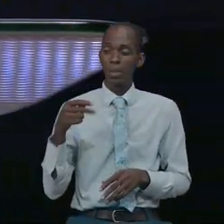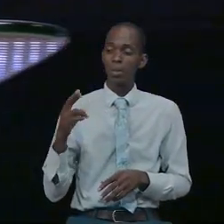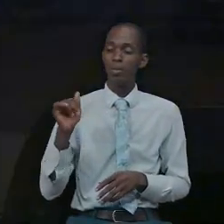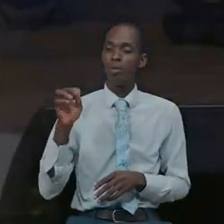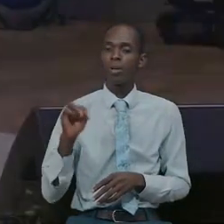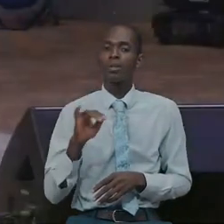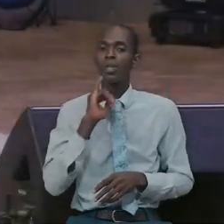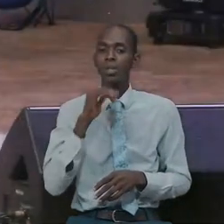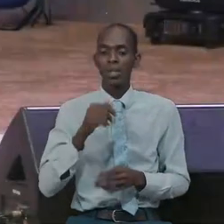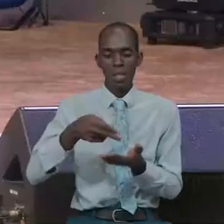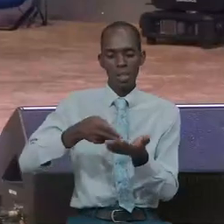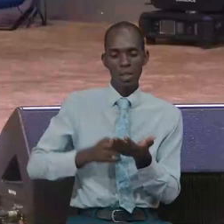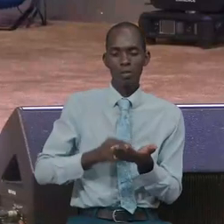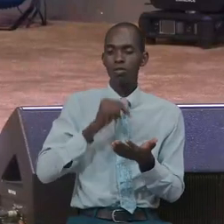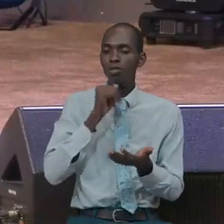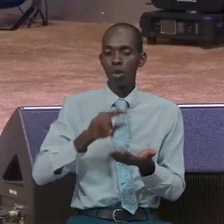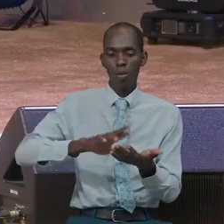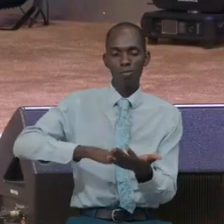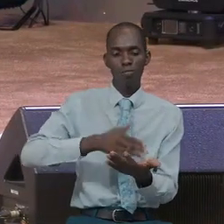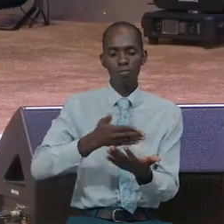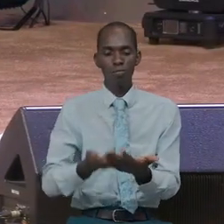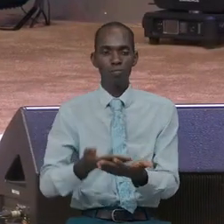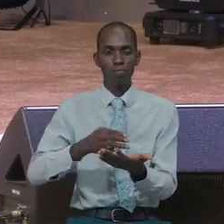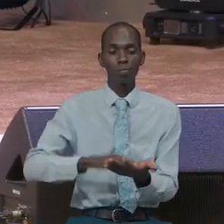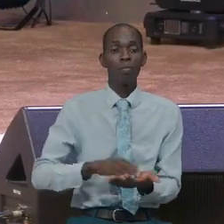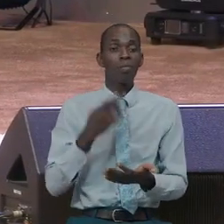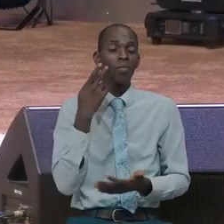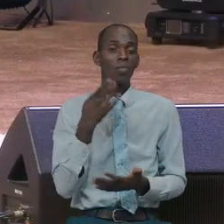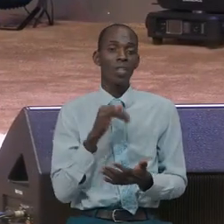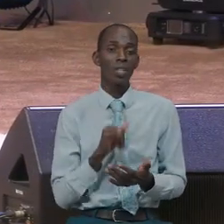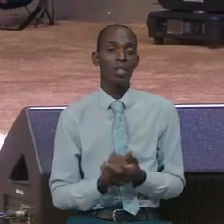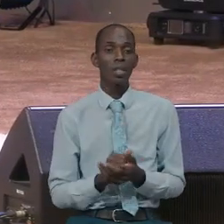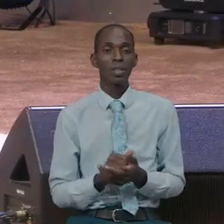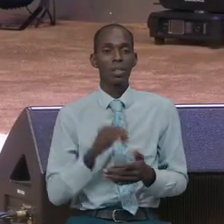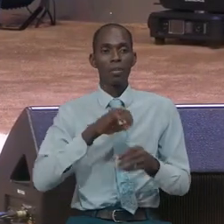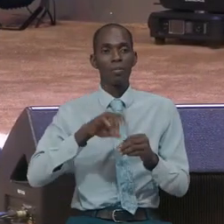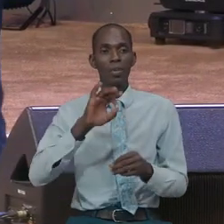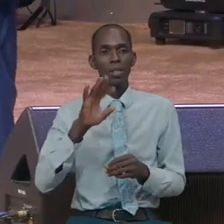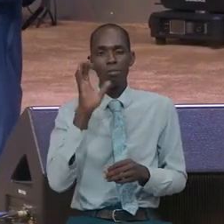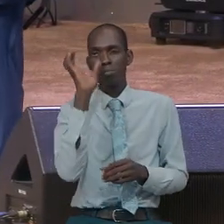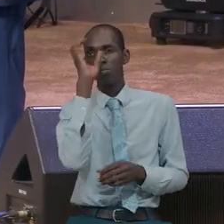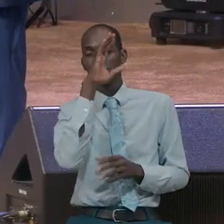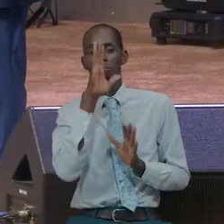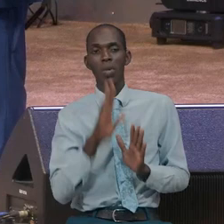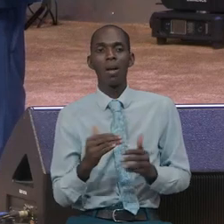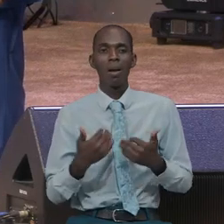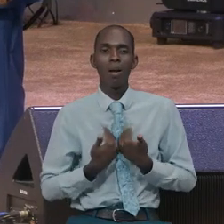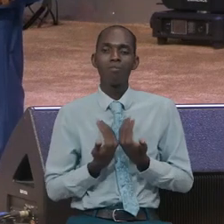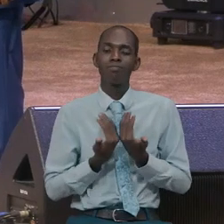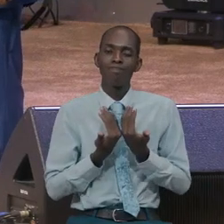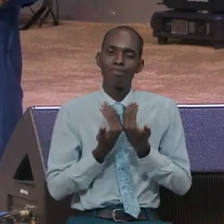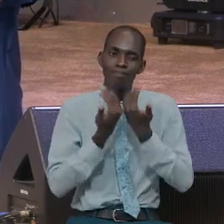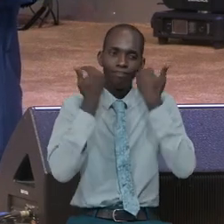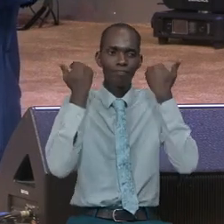cake not turned. And then in verse 9, it says, strangers have devoured